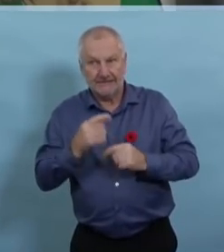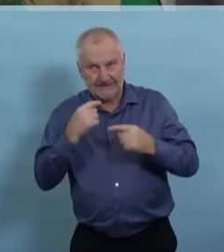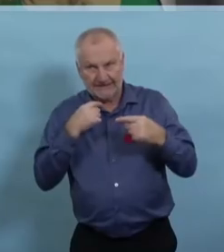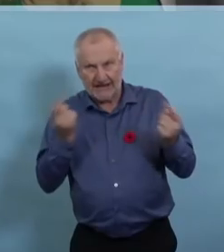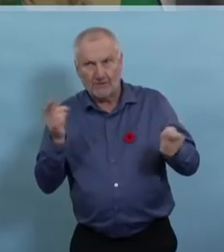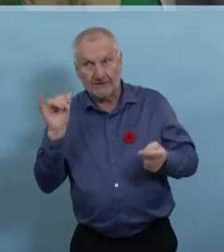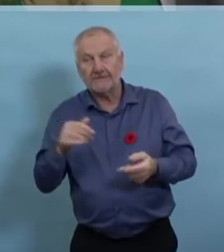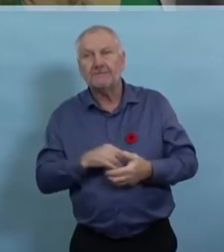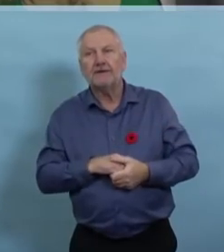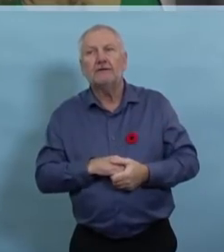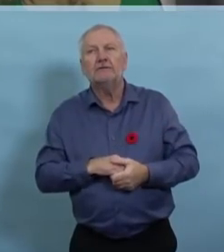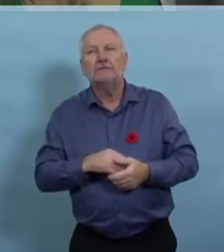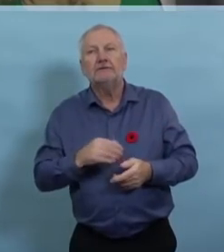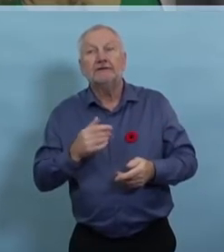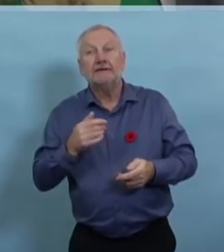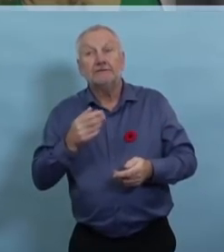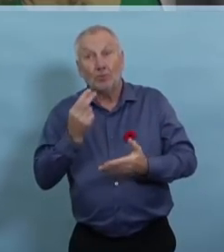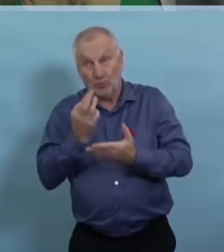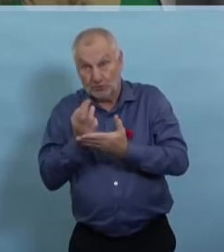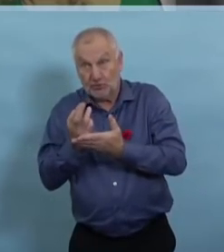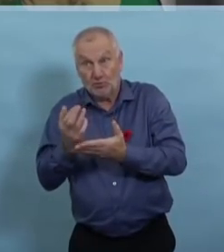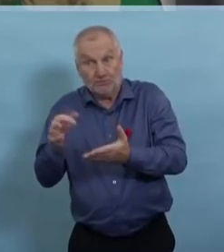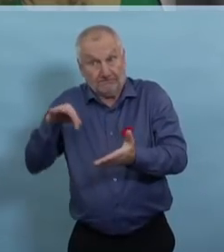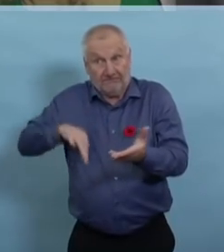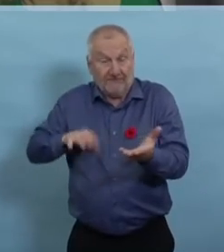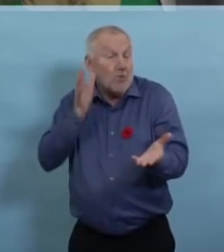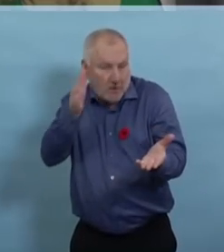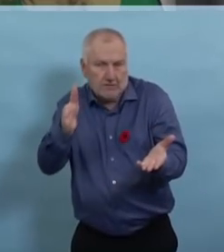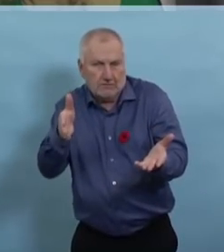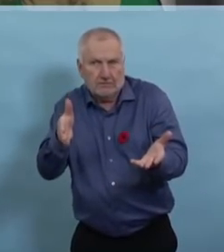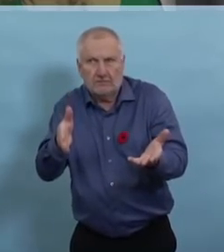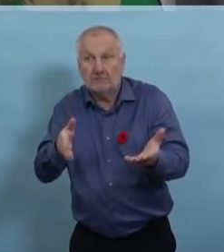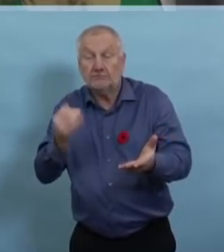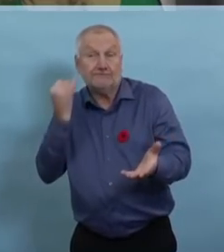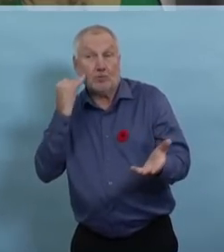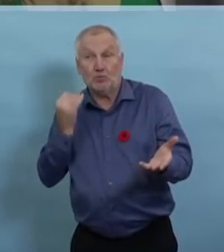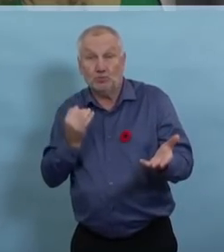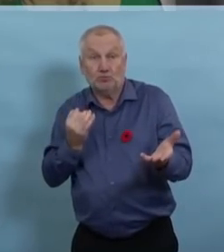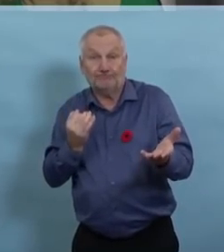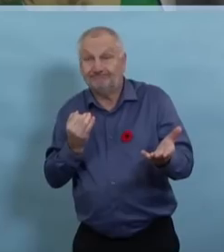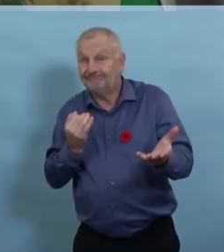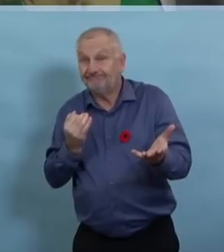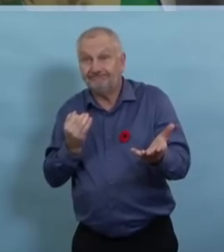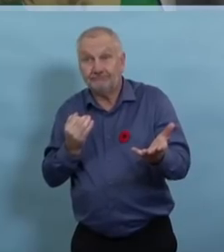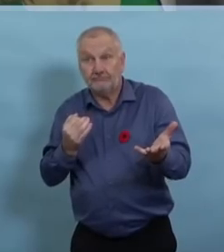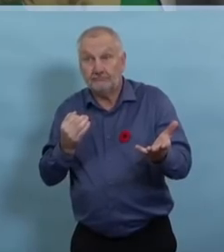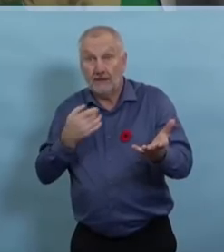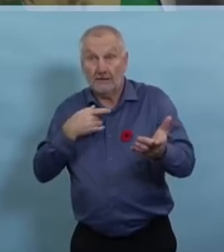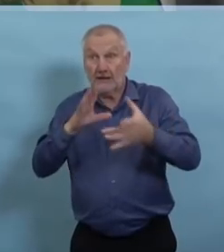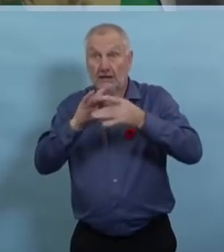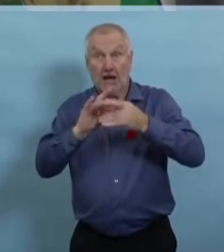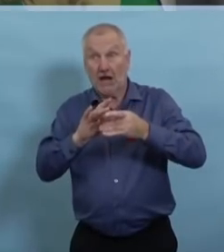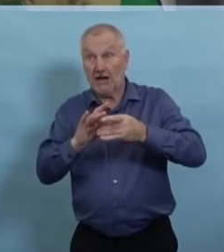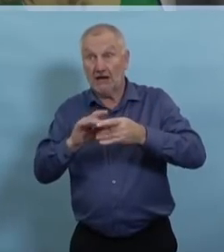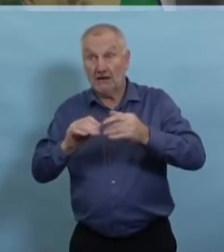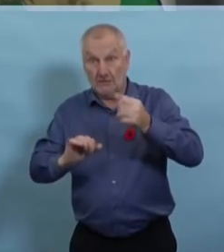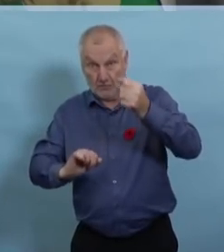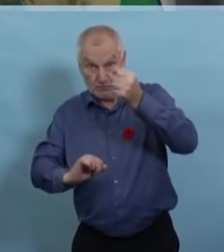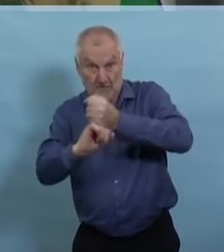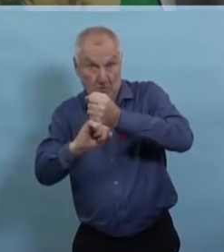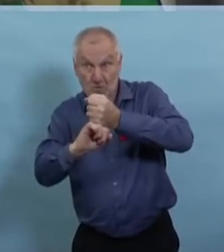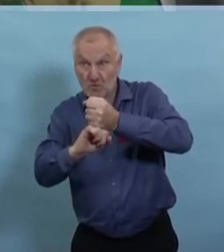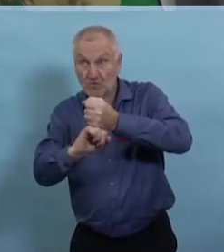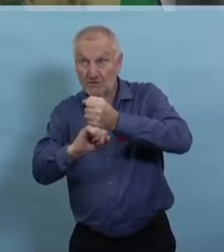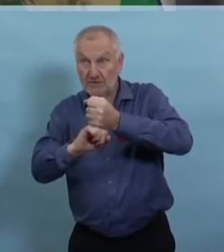help. But it would be wrong for me to say that even with this support or future support or any other